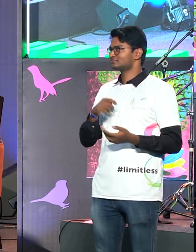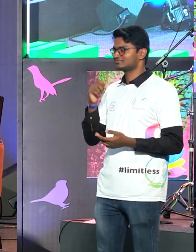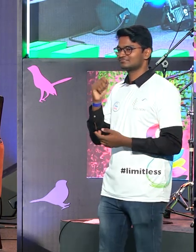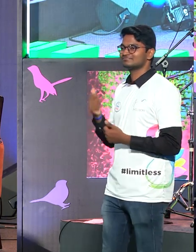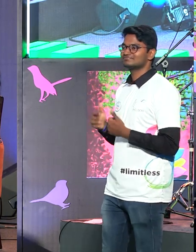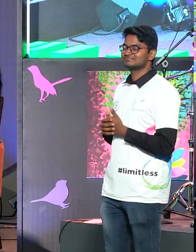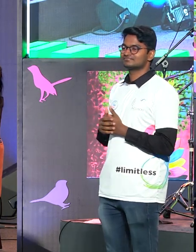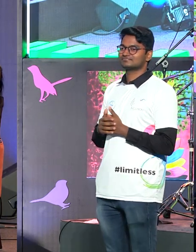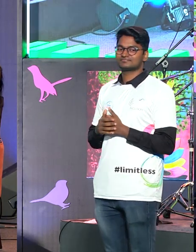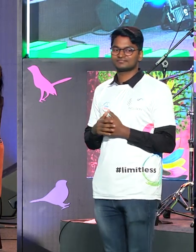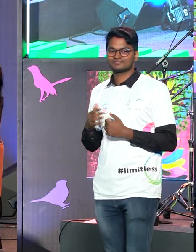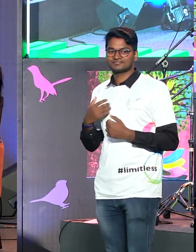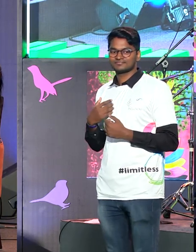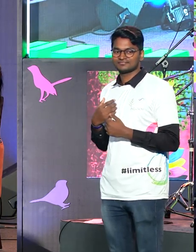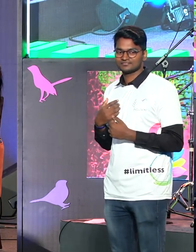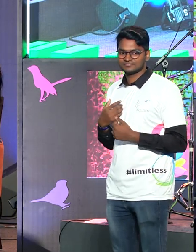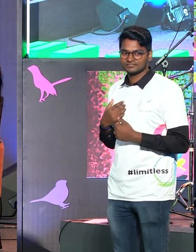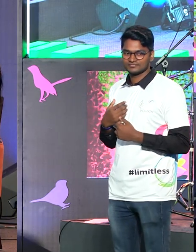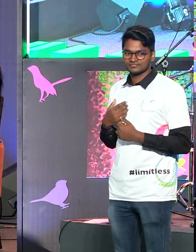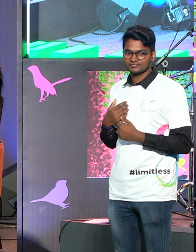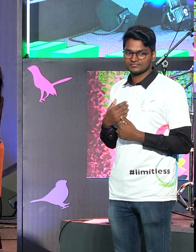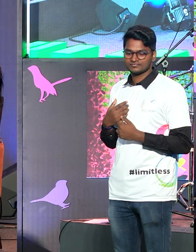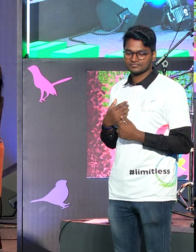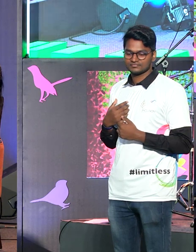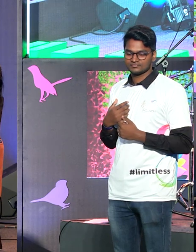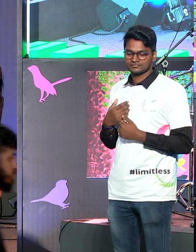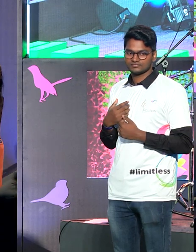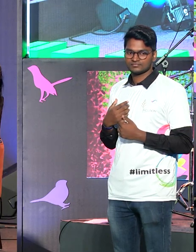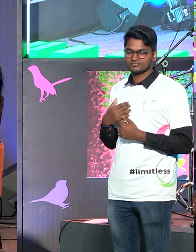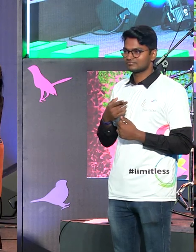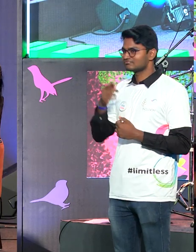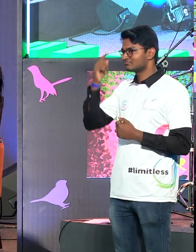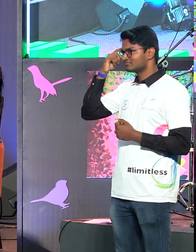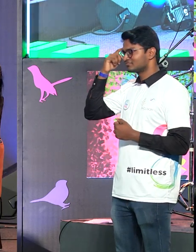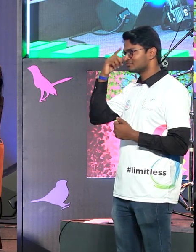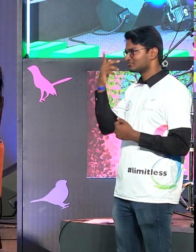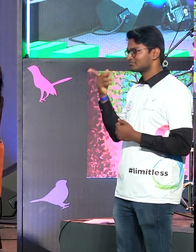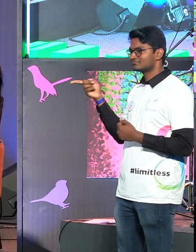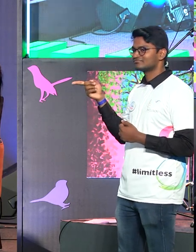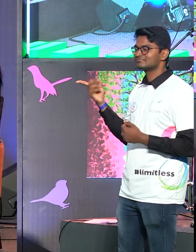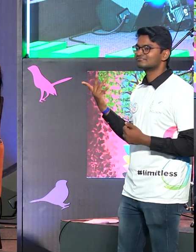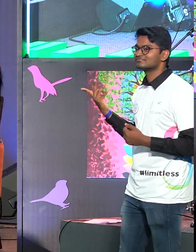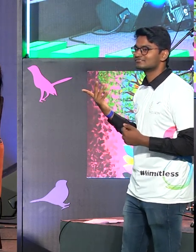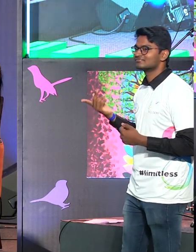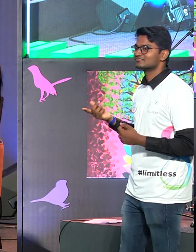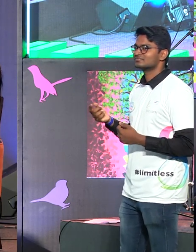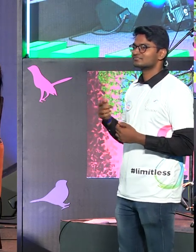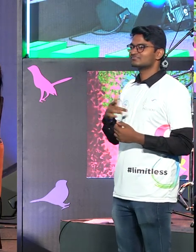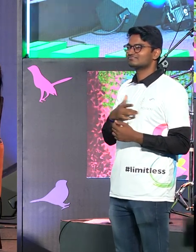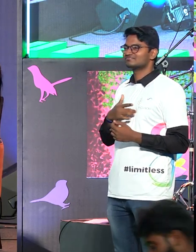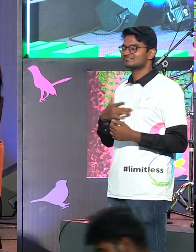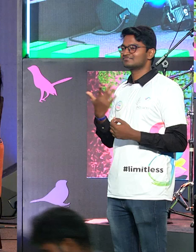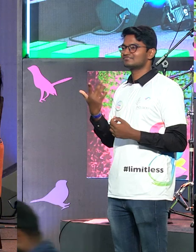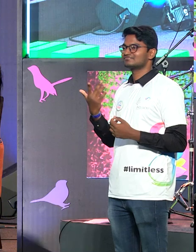I'm a huge fan of yours, and I think that you're one of the most honest